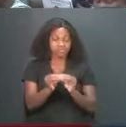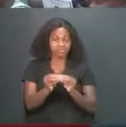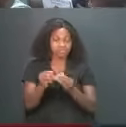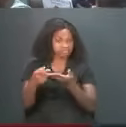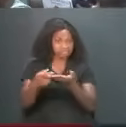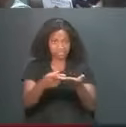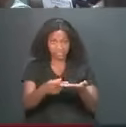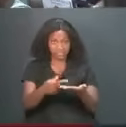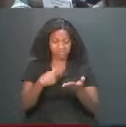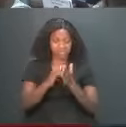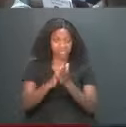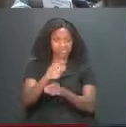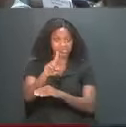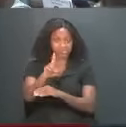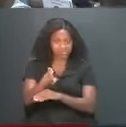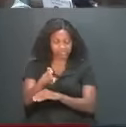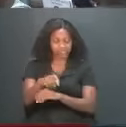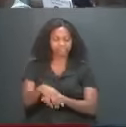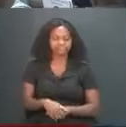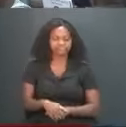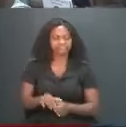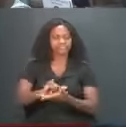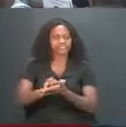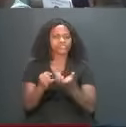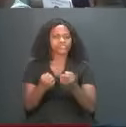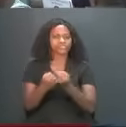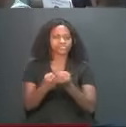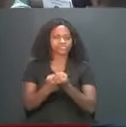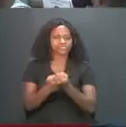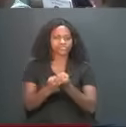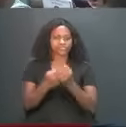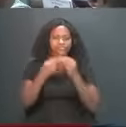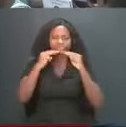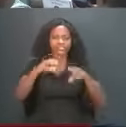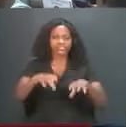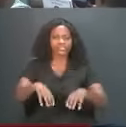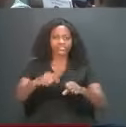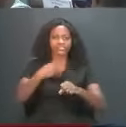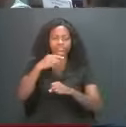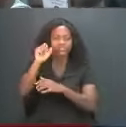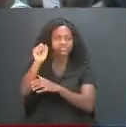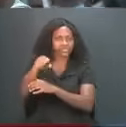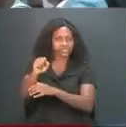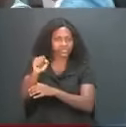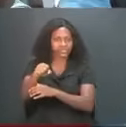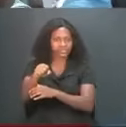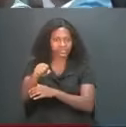question. Those in favor of the adoption of the motion say aye.